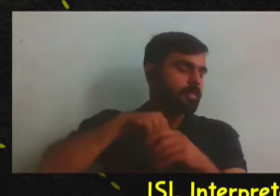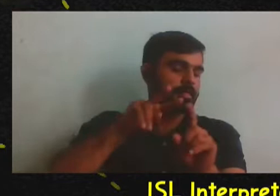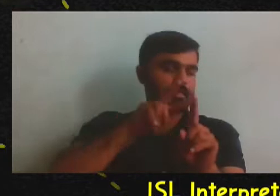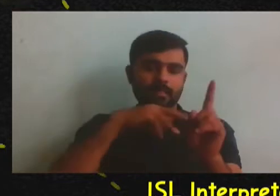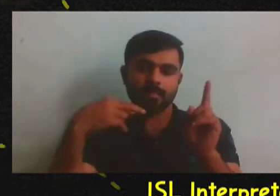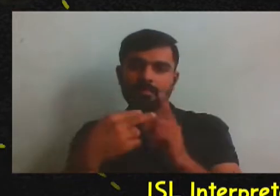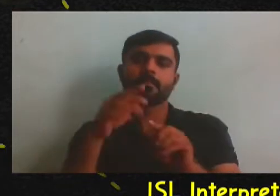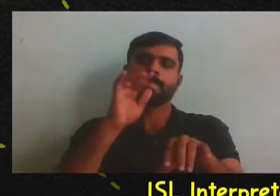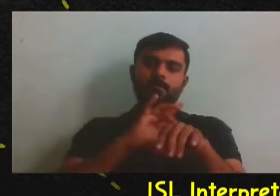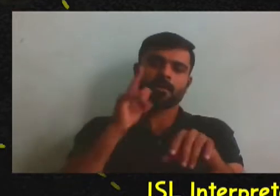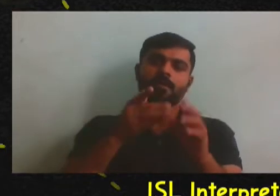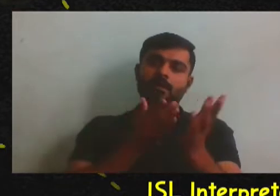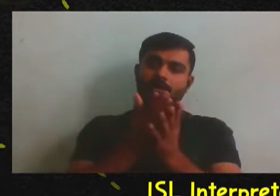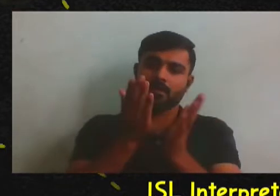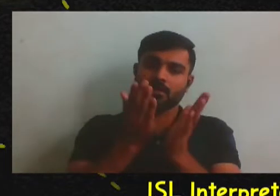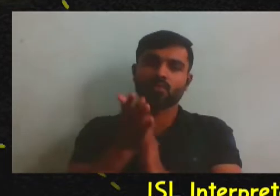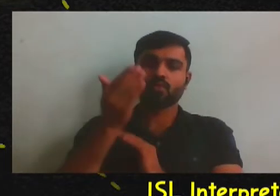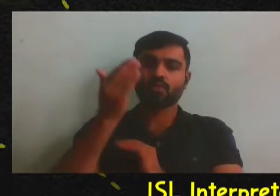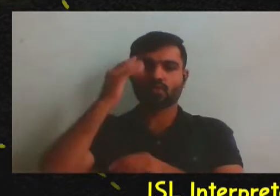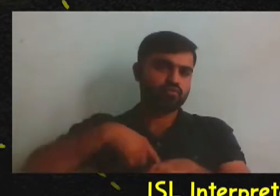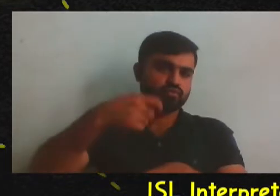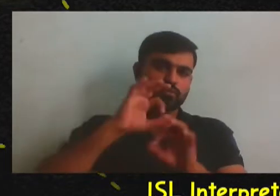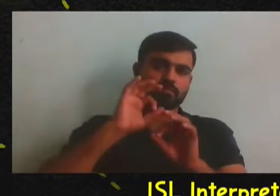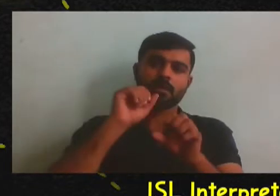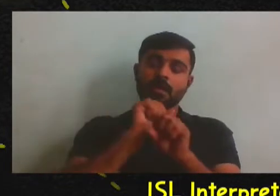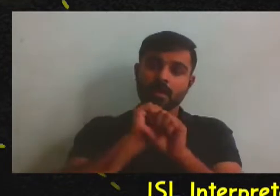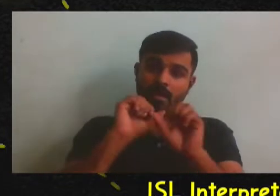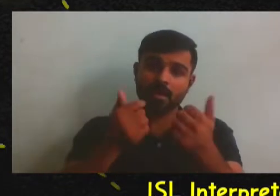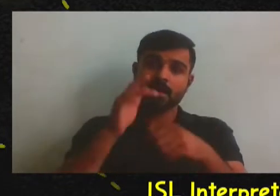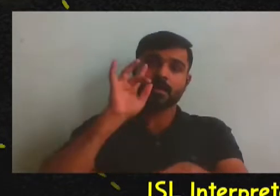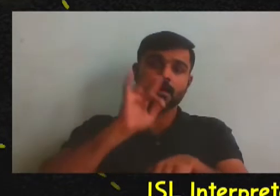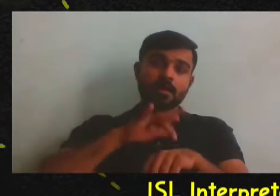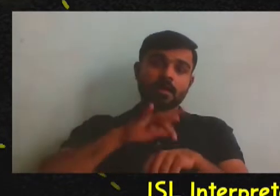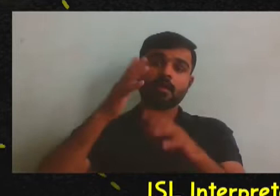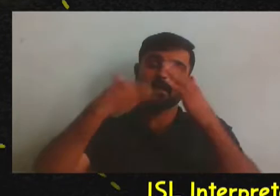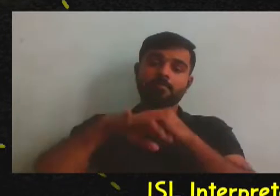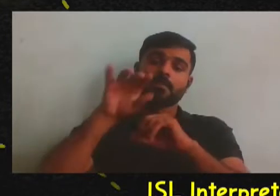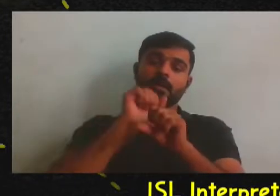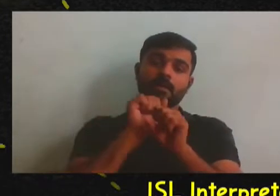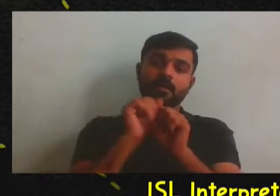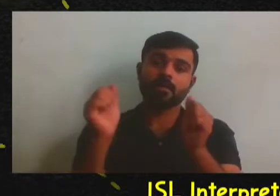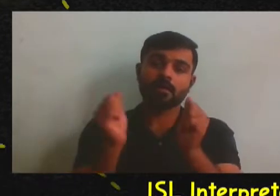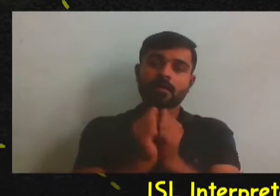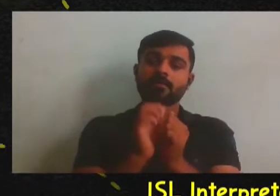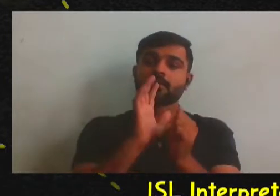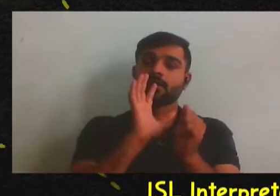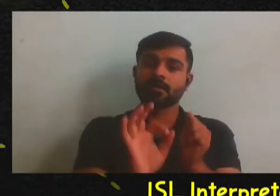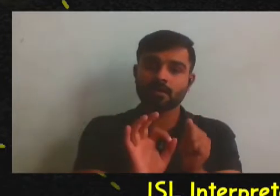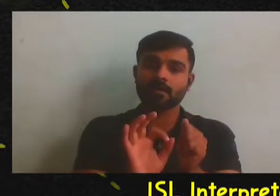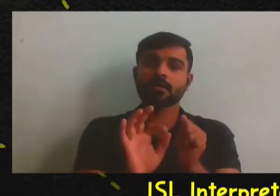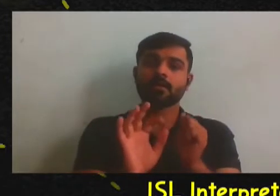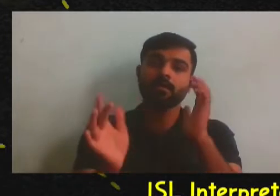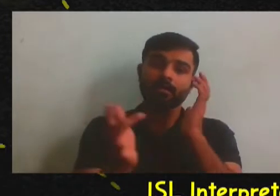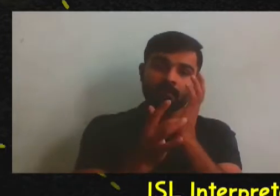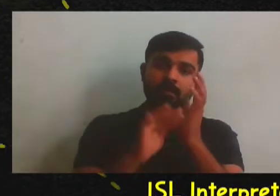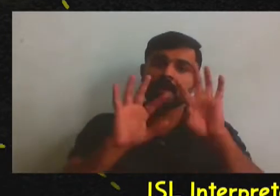sense, in ways where we no longer are able to make sense of the blurring between the real and the tech world, if